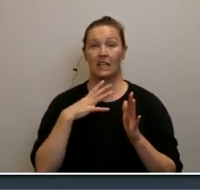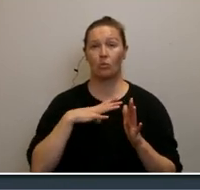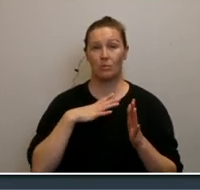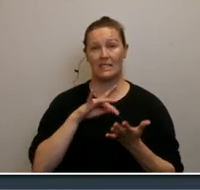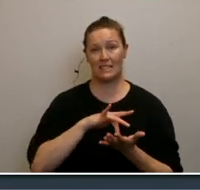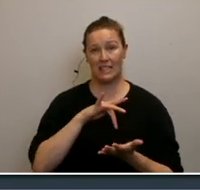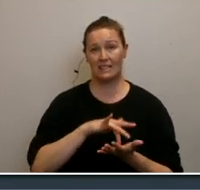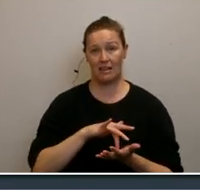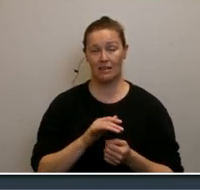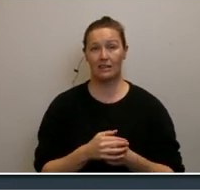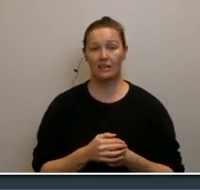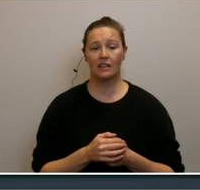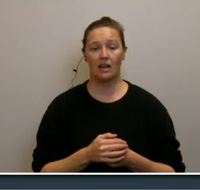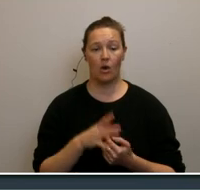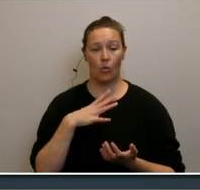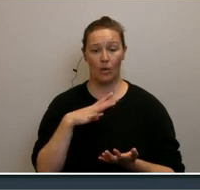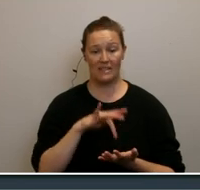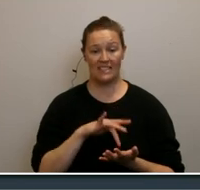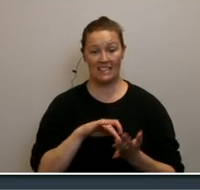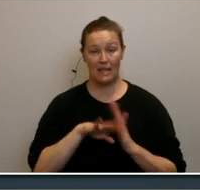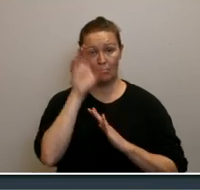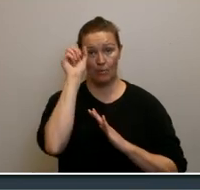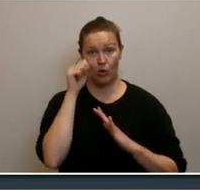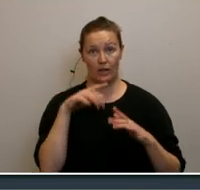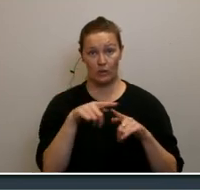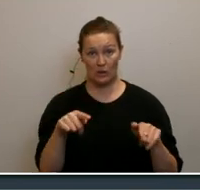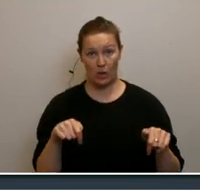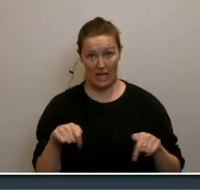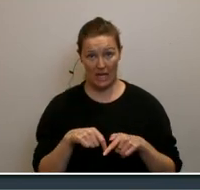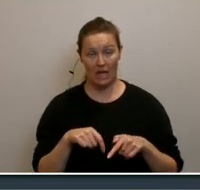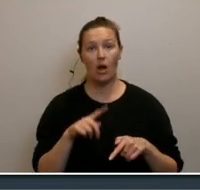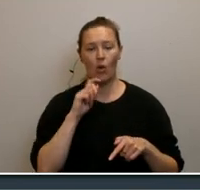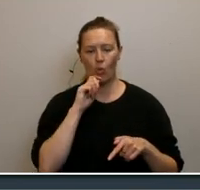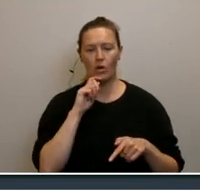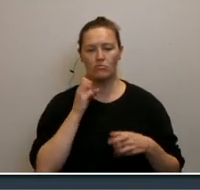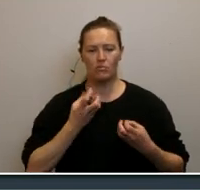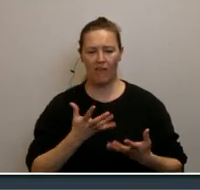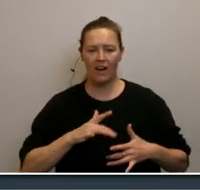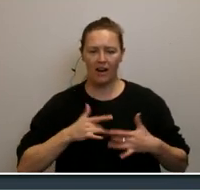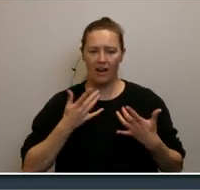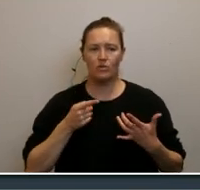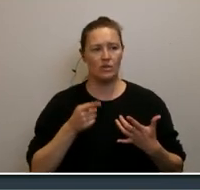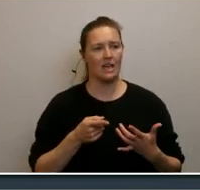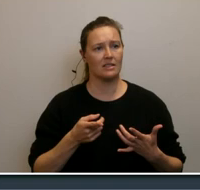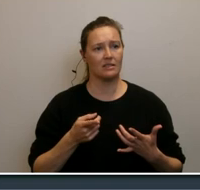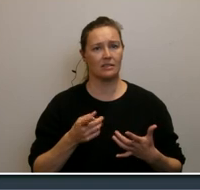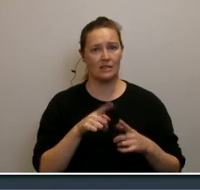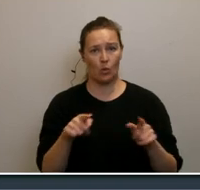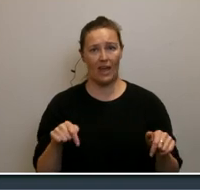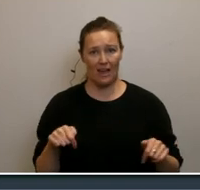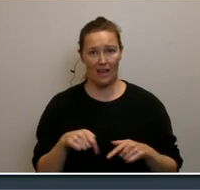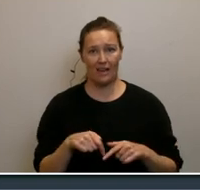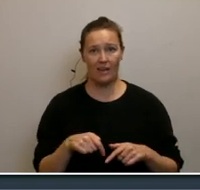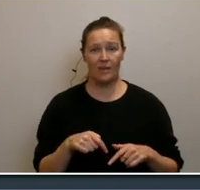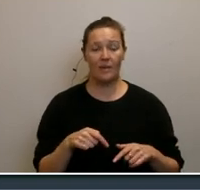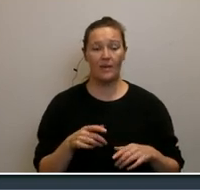centre. A women's centre in Memorial Square would put life back into that square. The safety